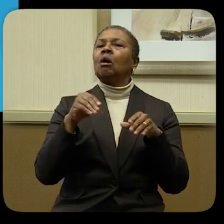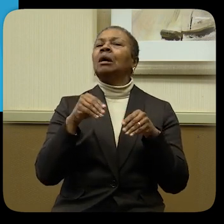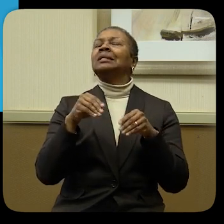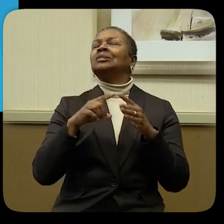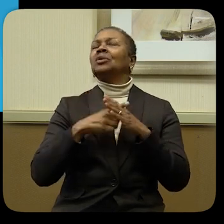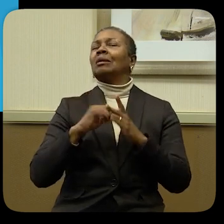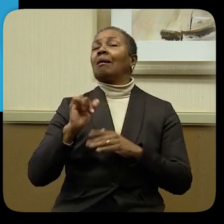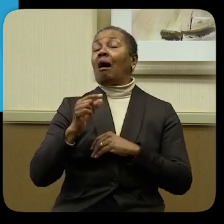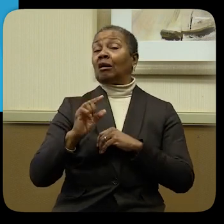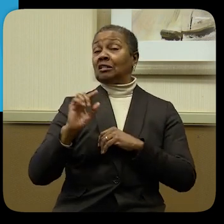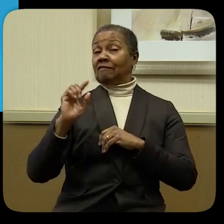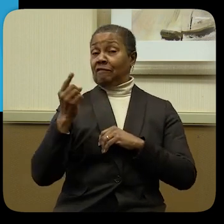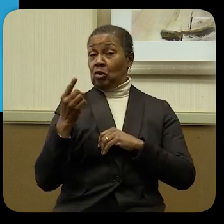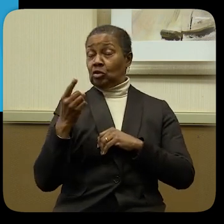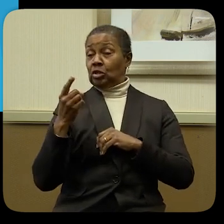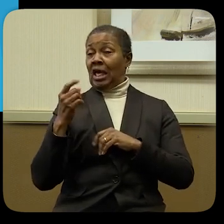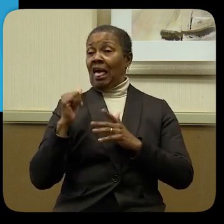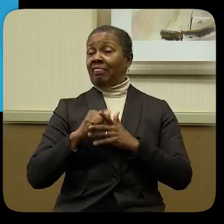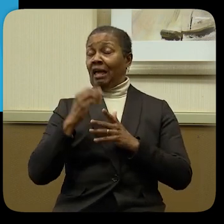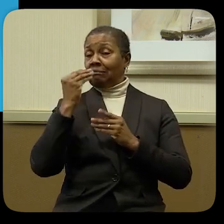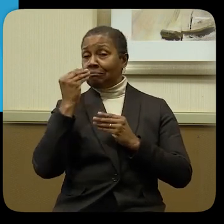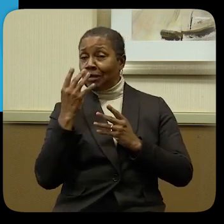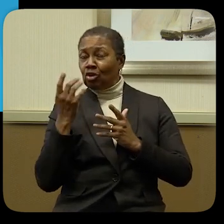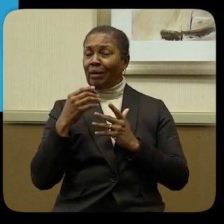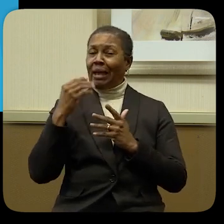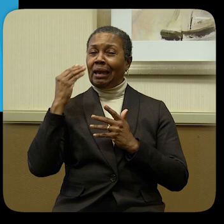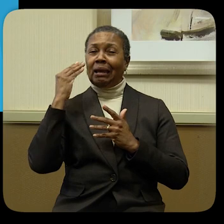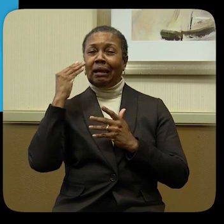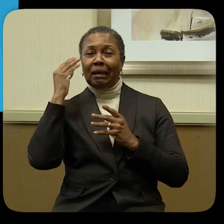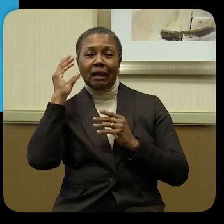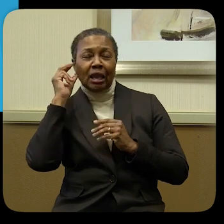starting August 1st about what that might look like.